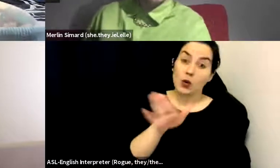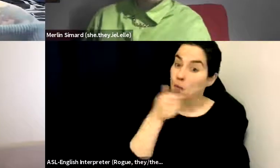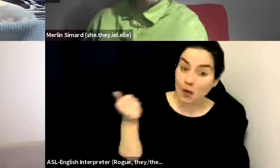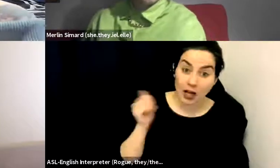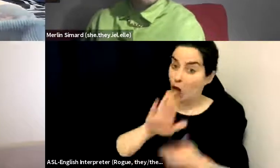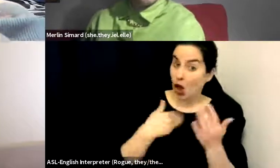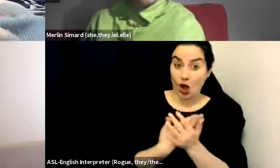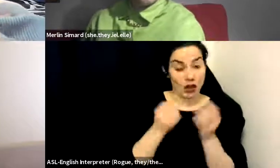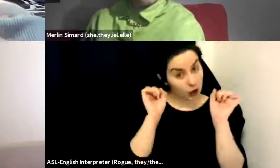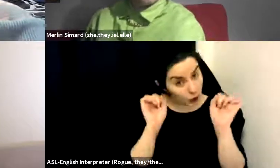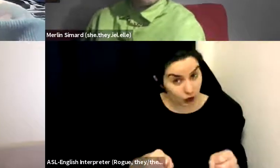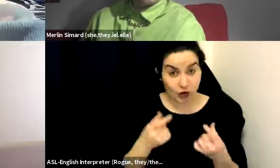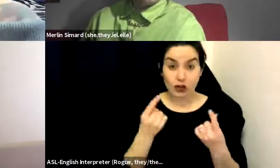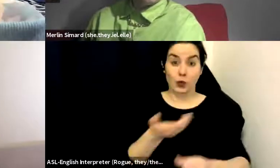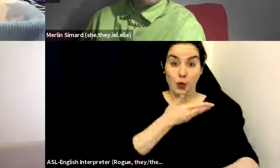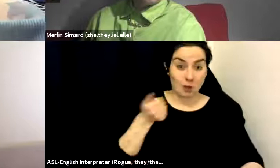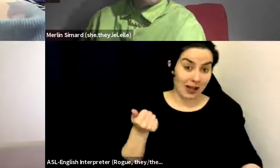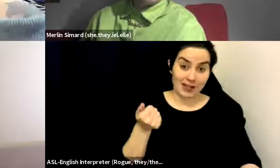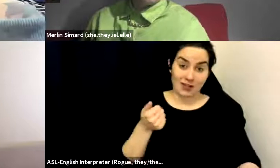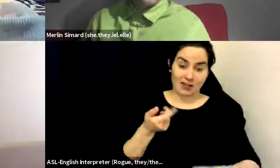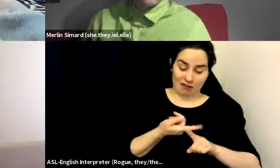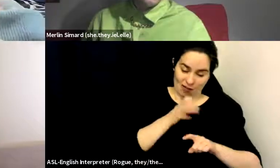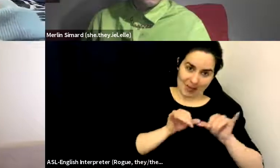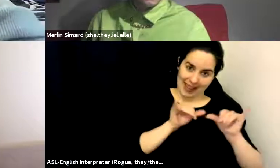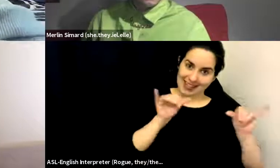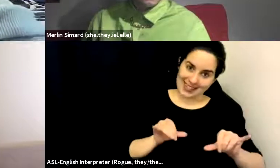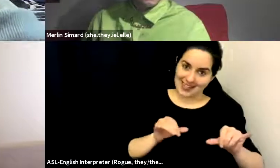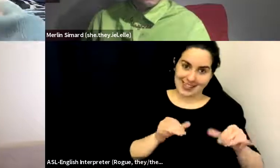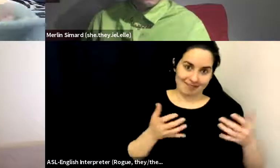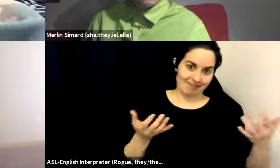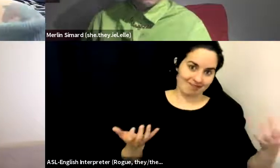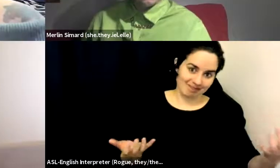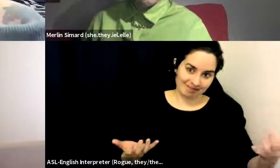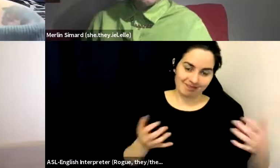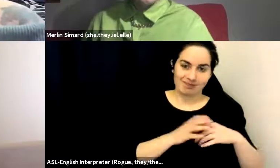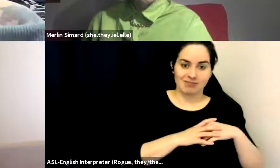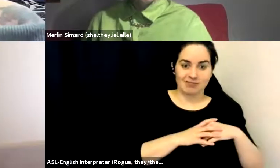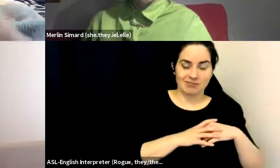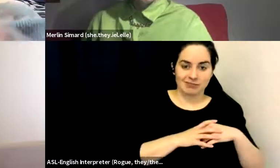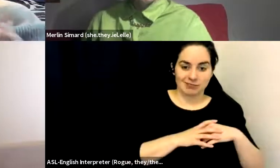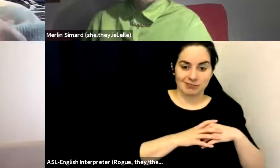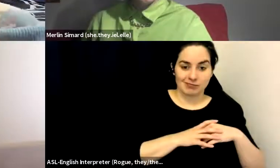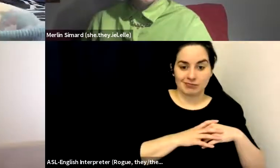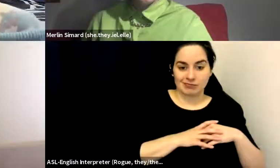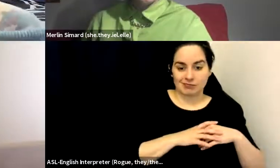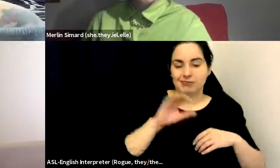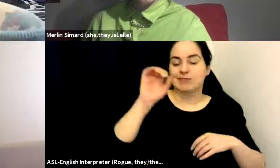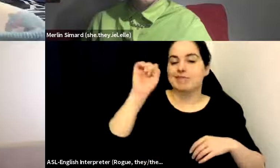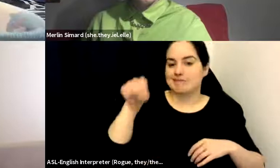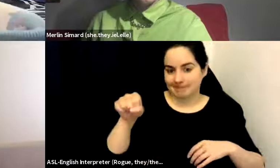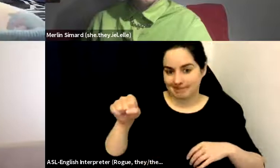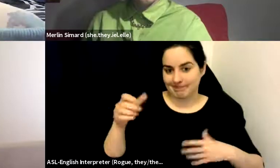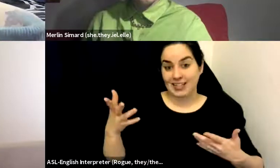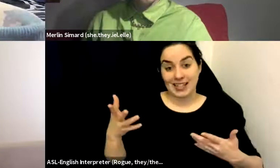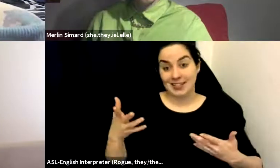could coming from that core system of values inside. Yes, and what you said,